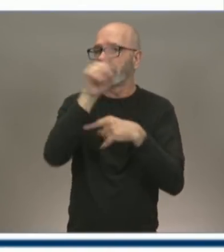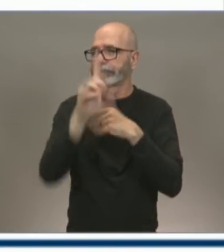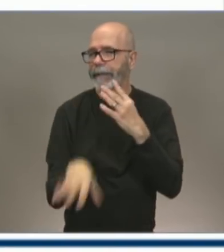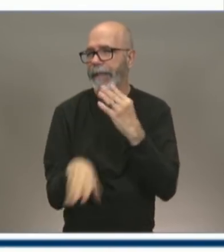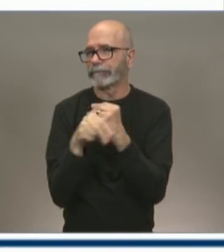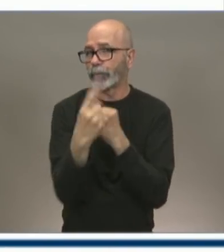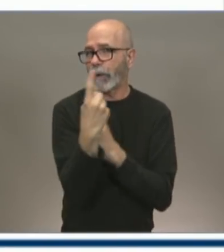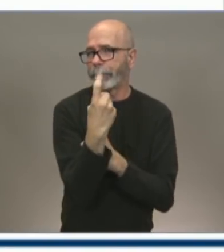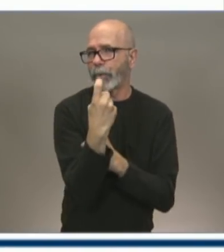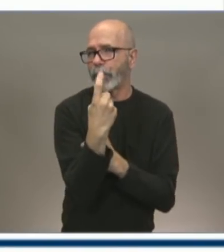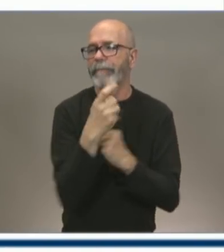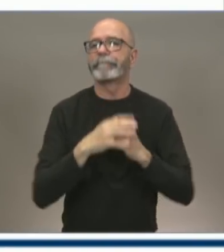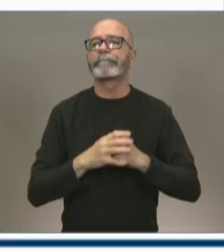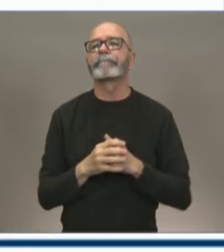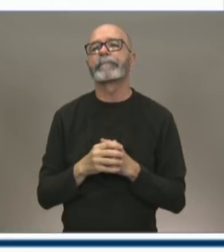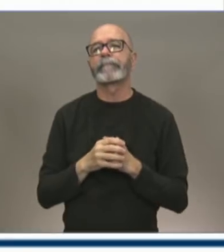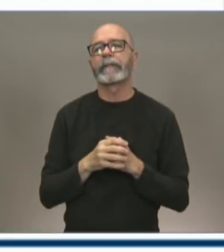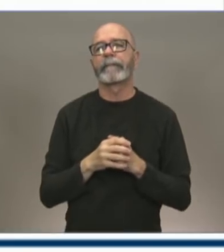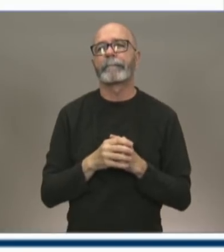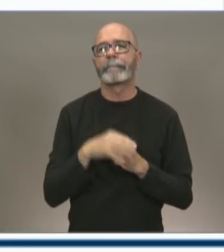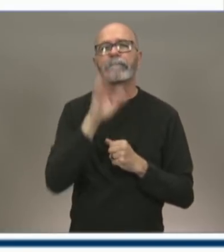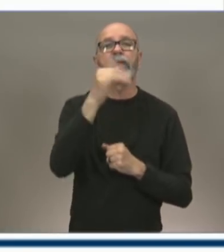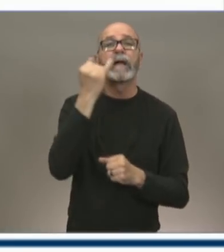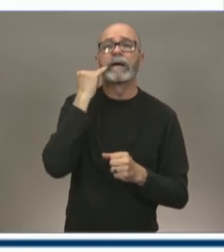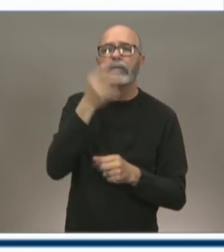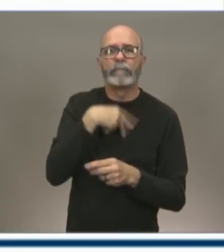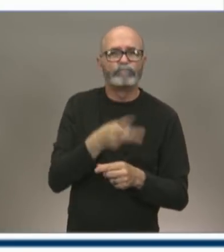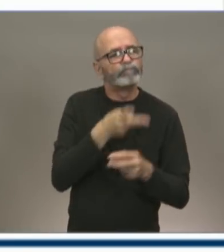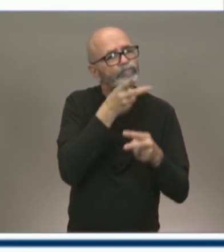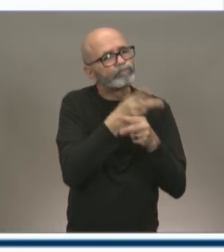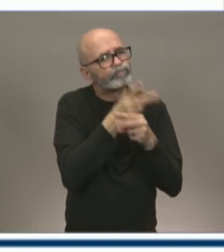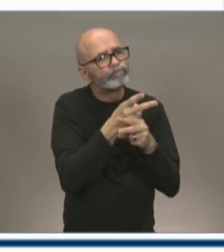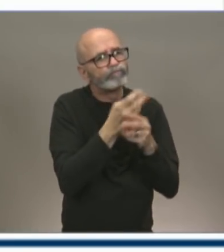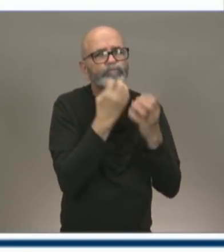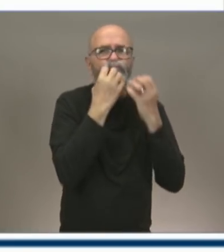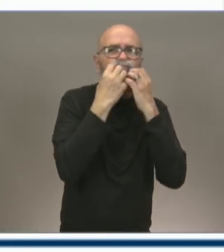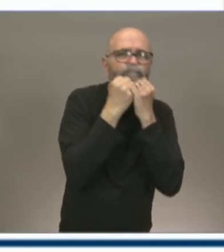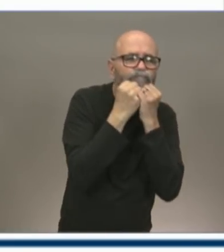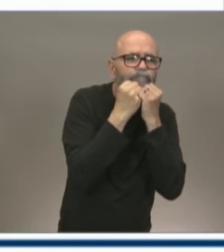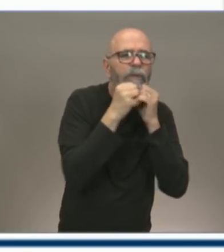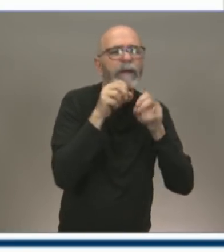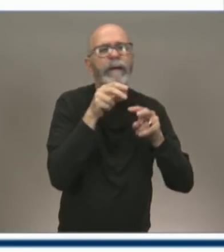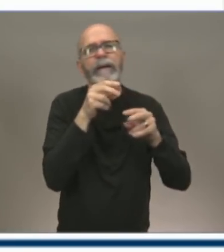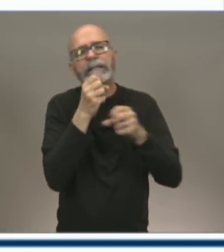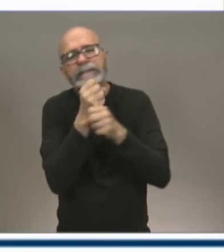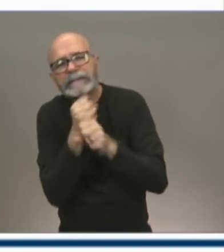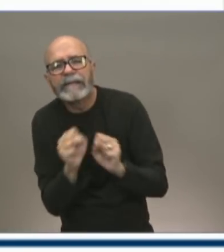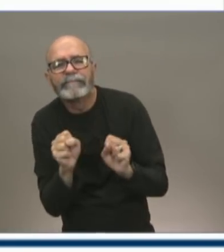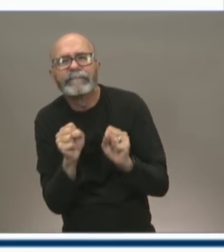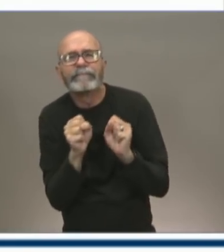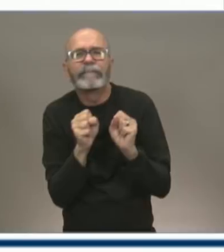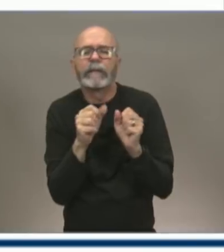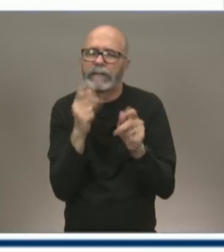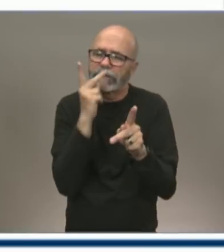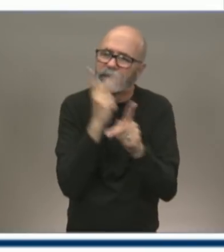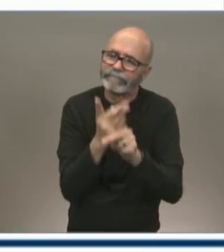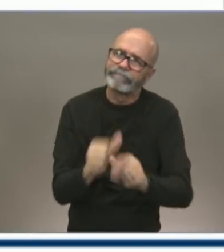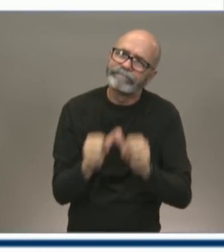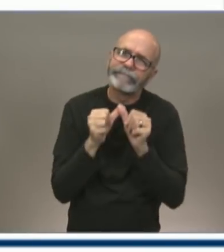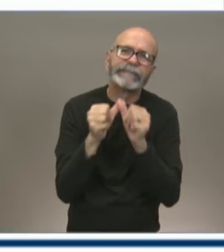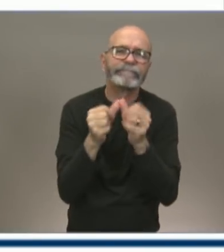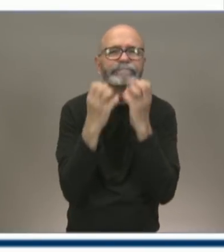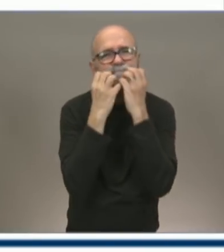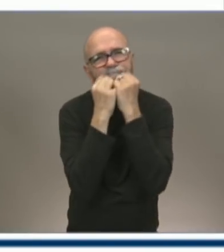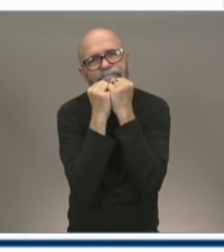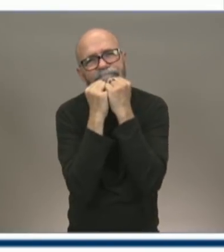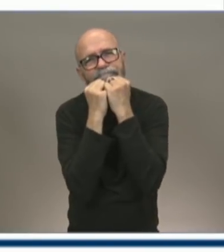That taking care of one another, doing that safely, should be part of our ongoing COVID protocols. We have